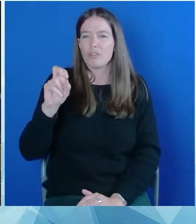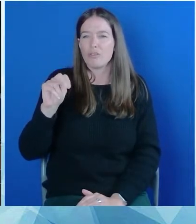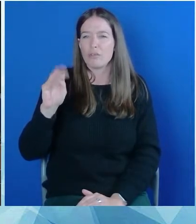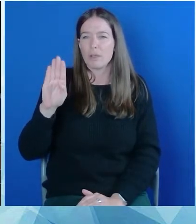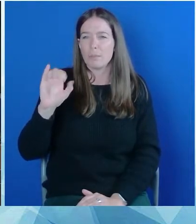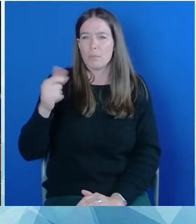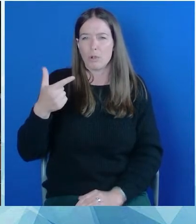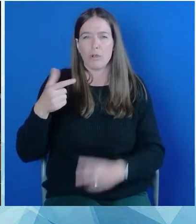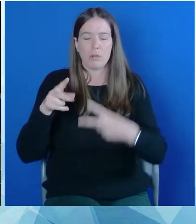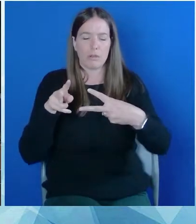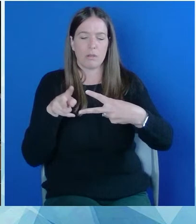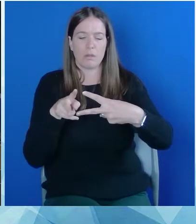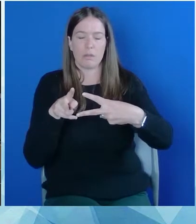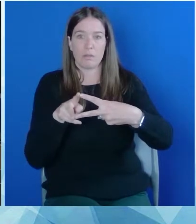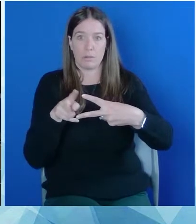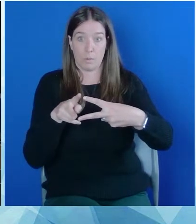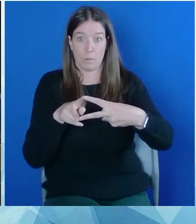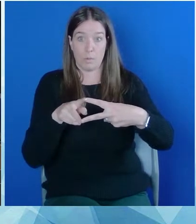1402.